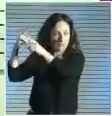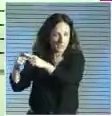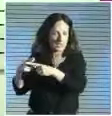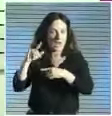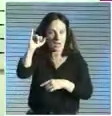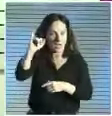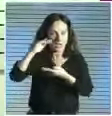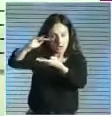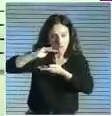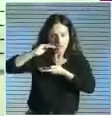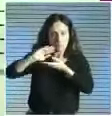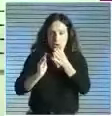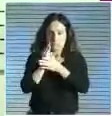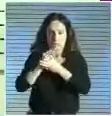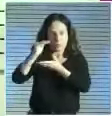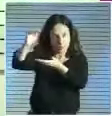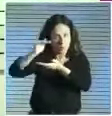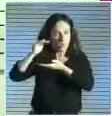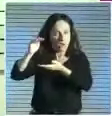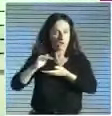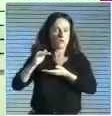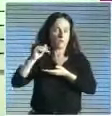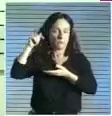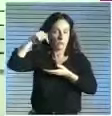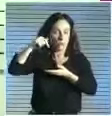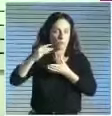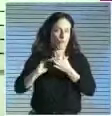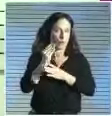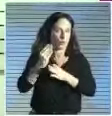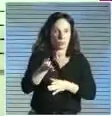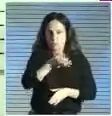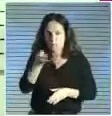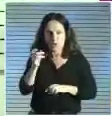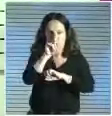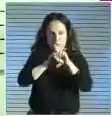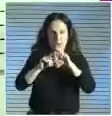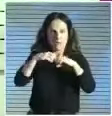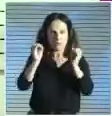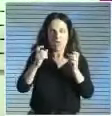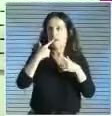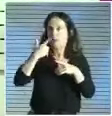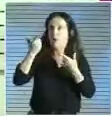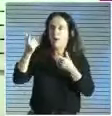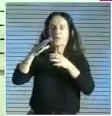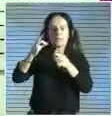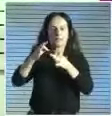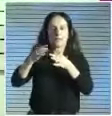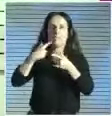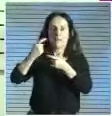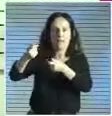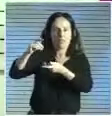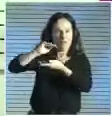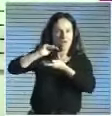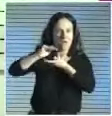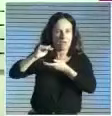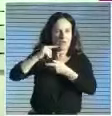chain is, they're not going to run into supply chain disruptions, so that hotel can open on time, right? And they don't have that local